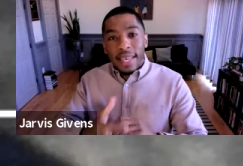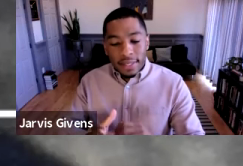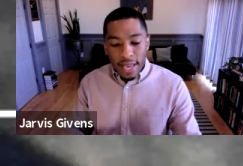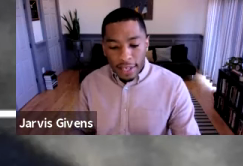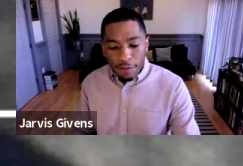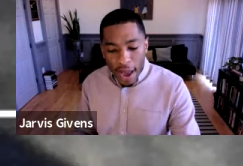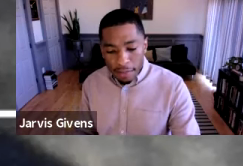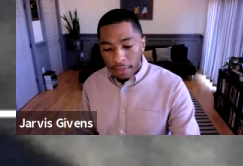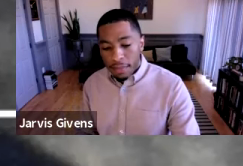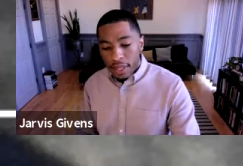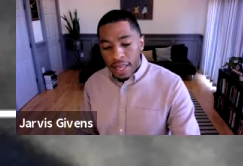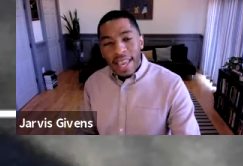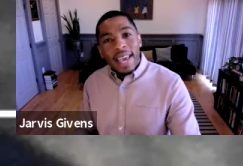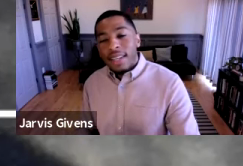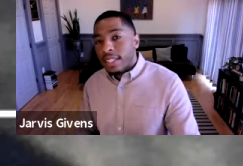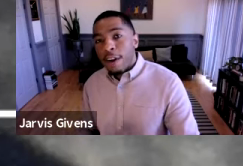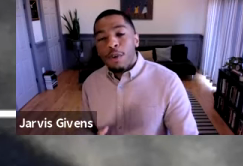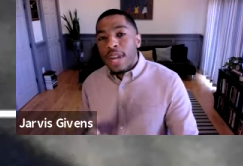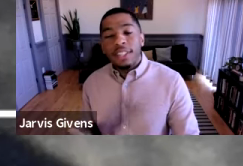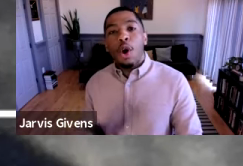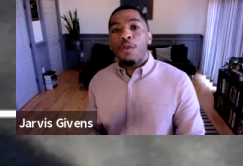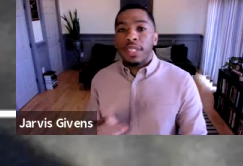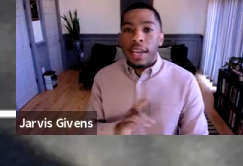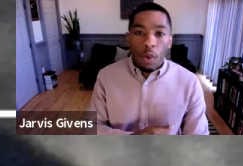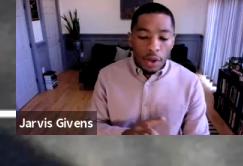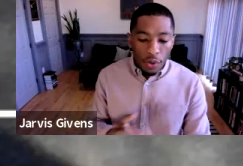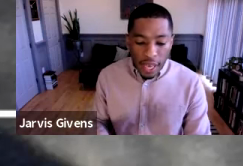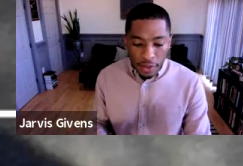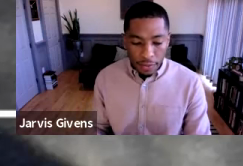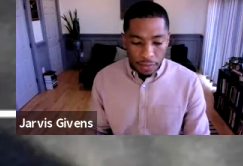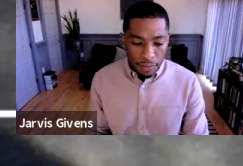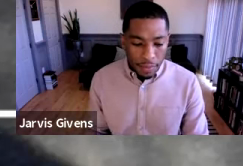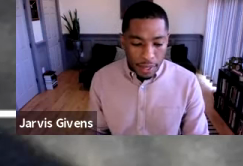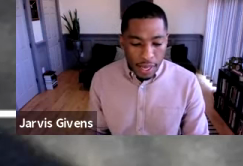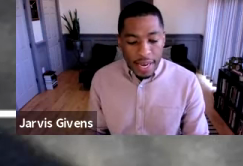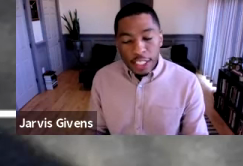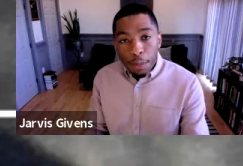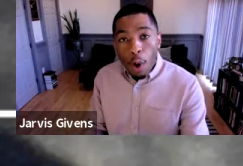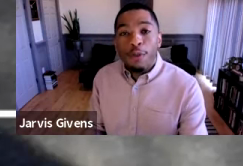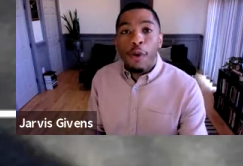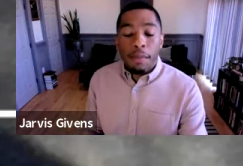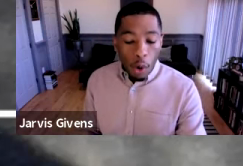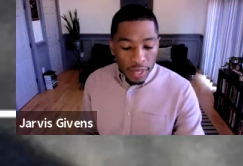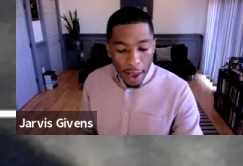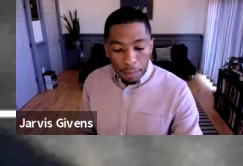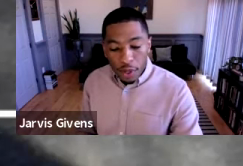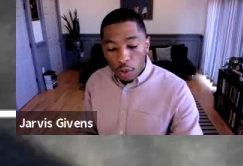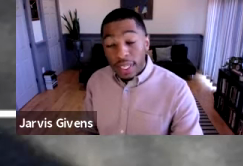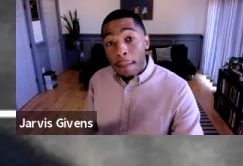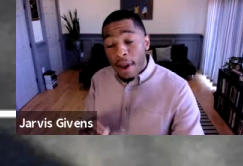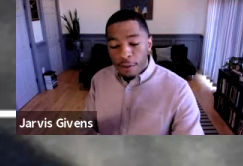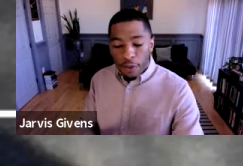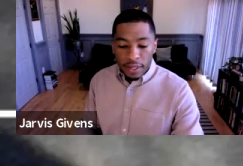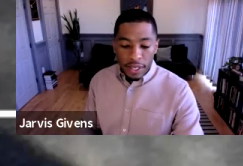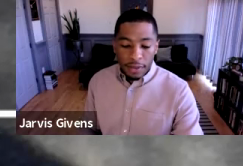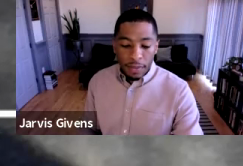straining against said confinement. It is careful not to overstate one or the other. And as the poet Fred Moten aptly notes,